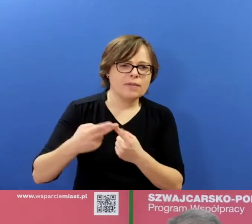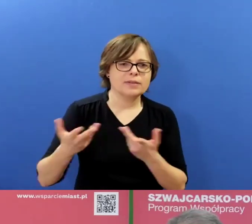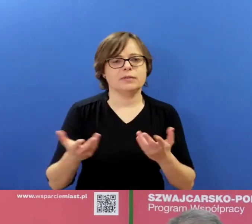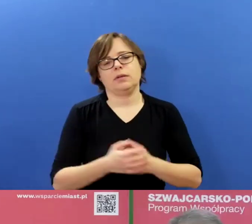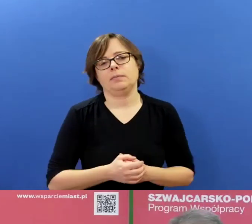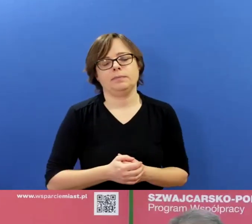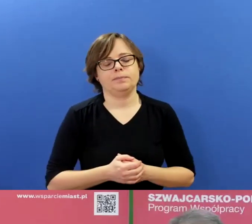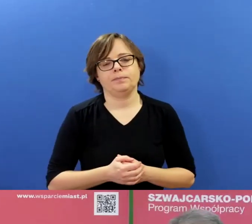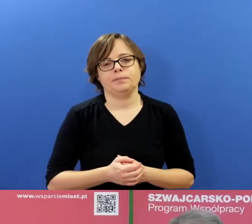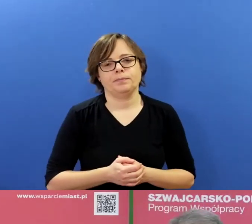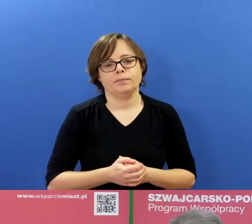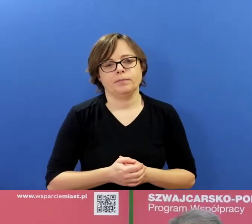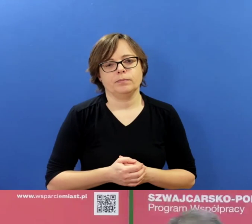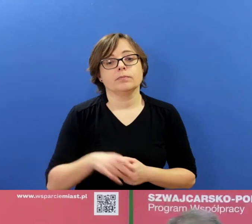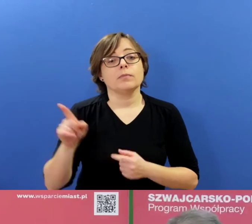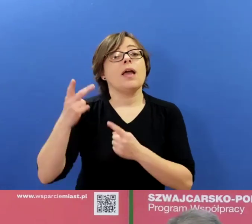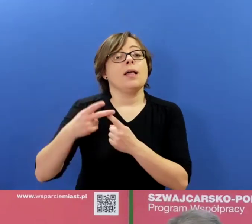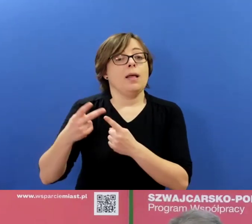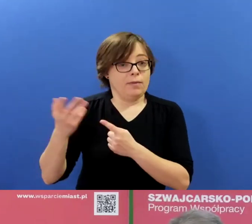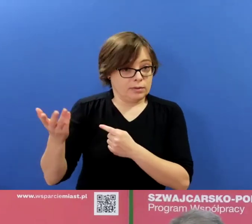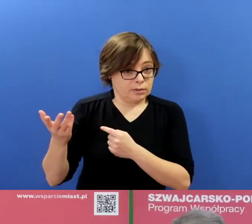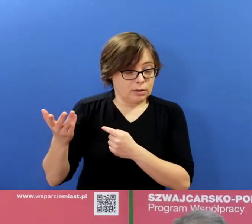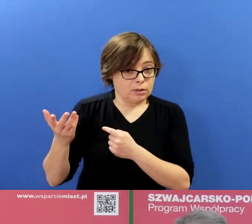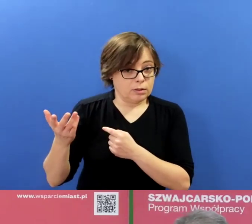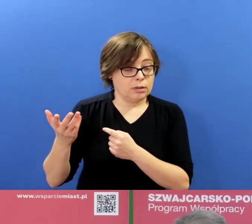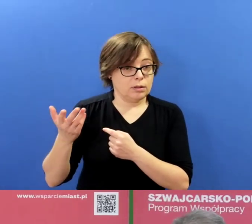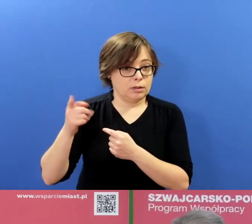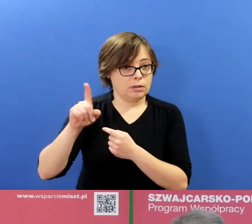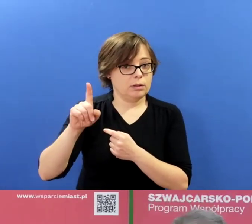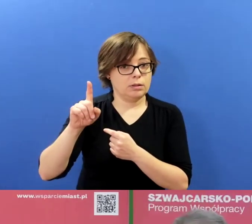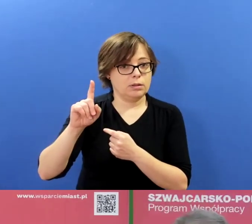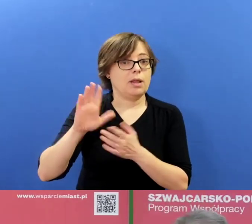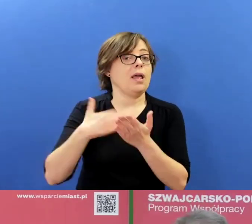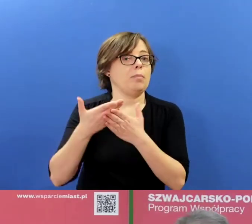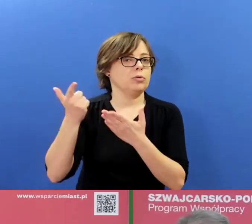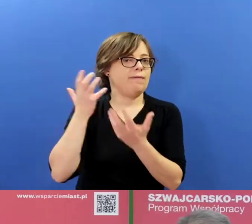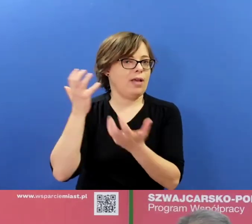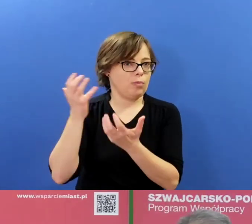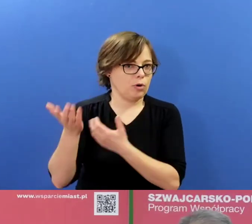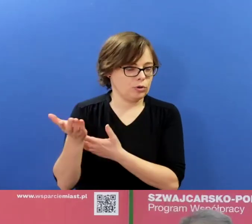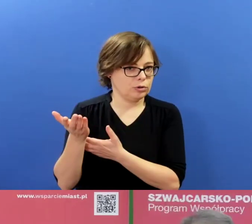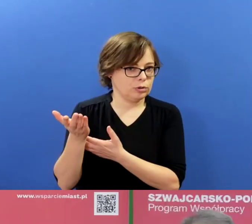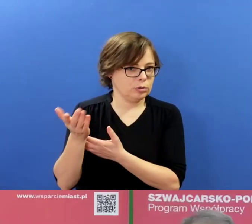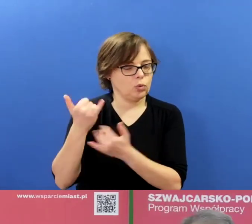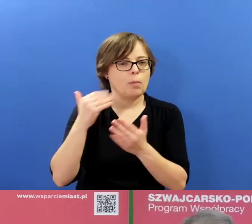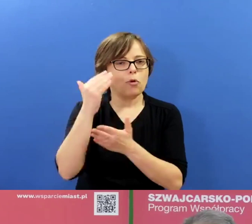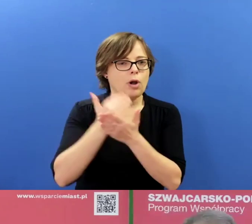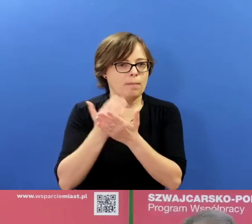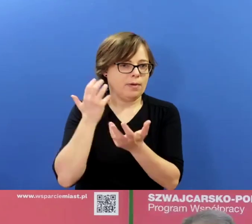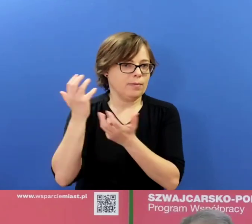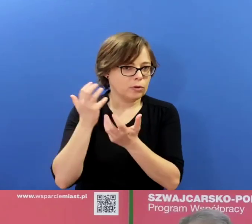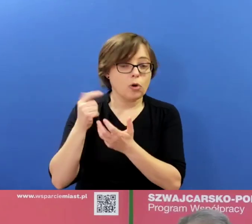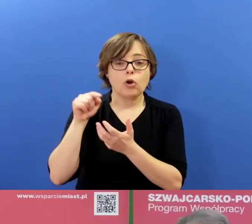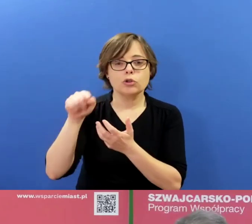example, especially in the, let's say, the news part, they try to have a very strict balance of